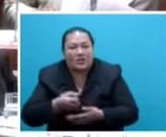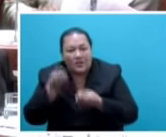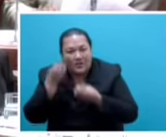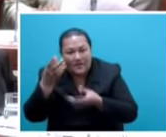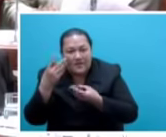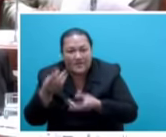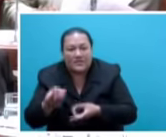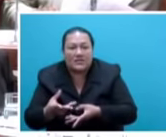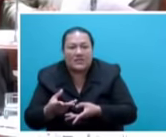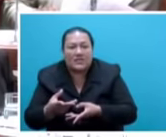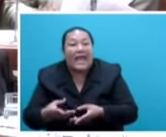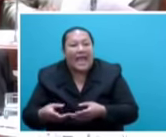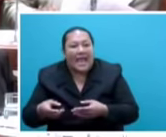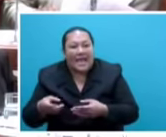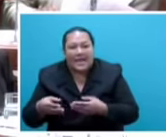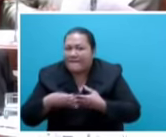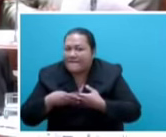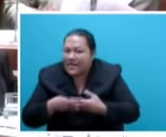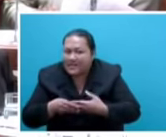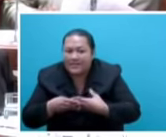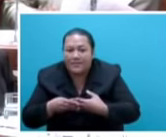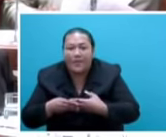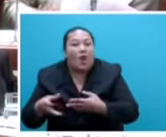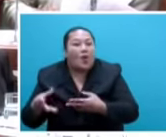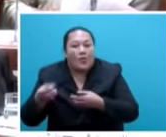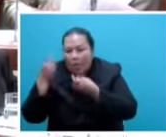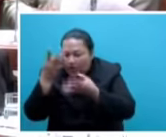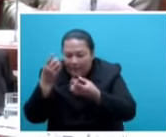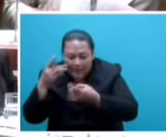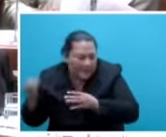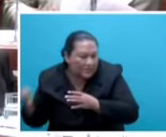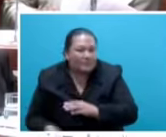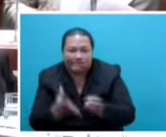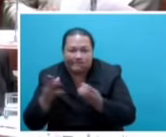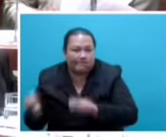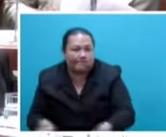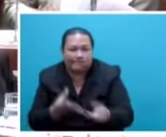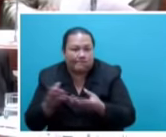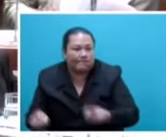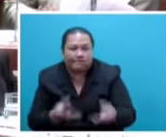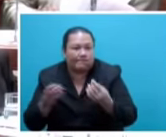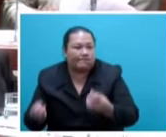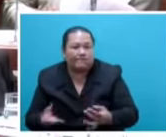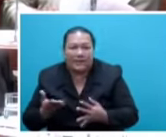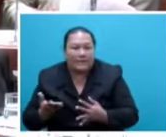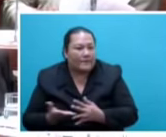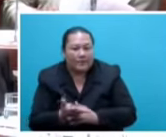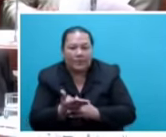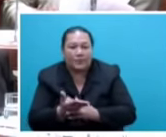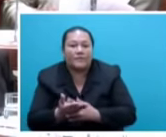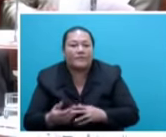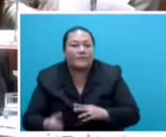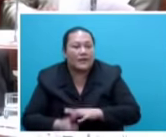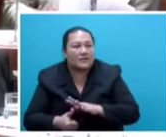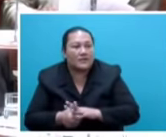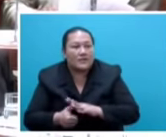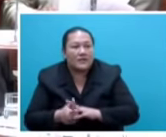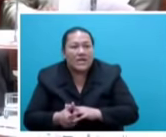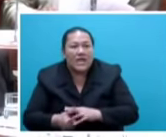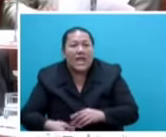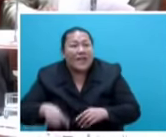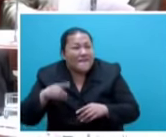our democracy," unquote. In a true democracy, this would be the case, Mr. Speaker. But Fiji is not a democracy. Just